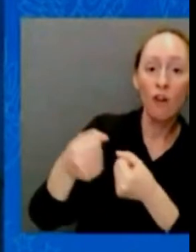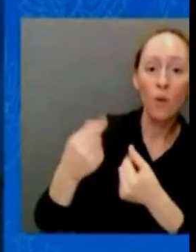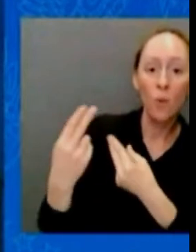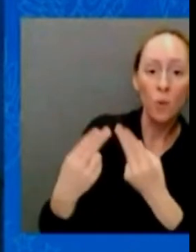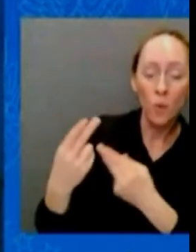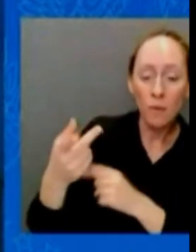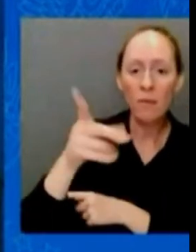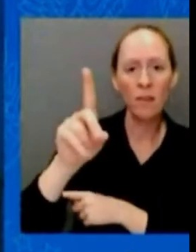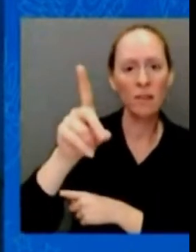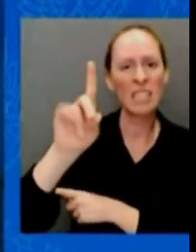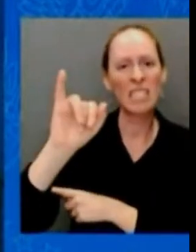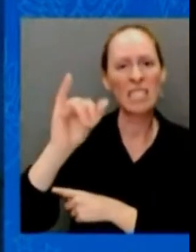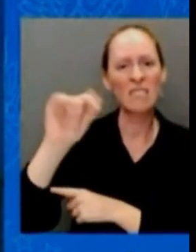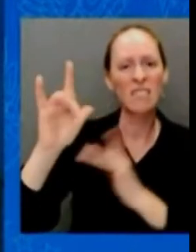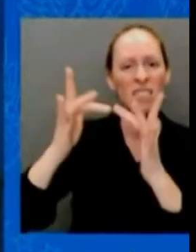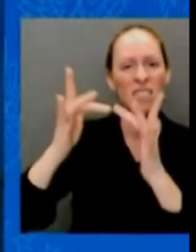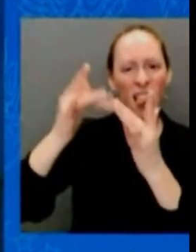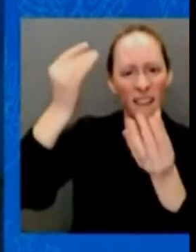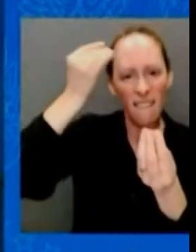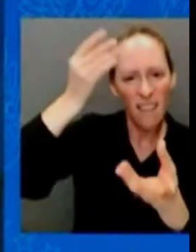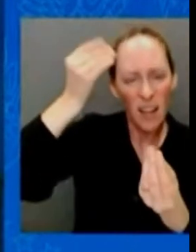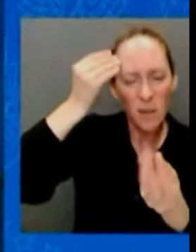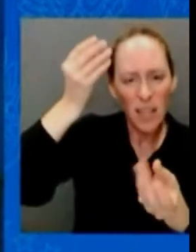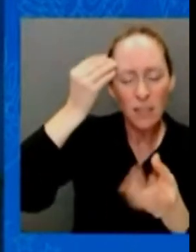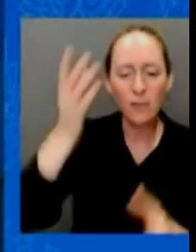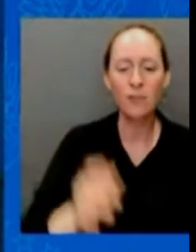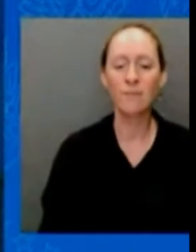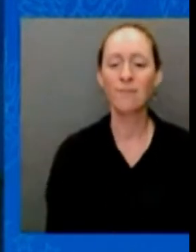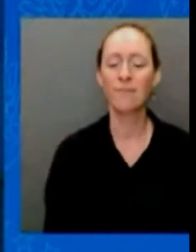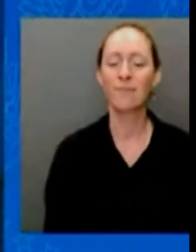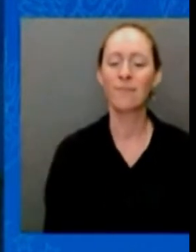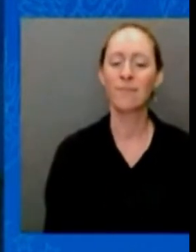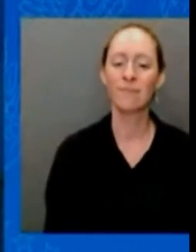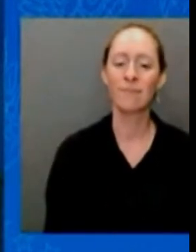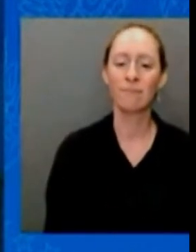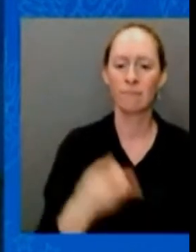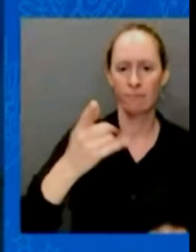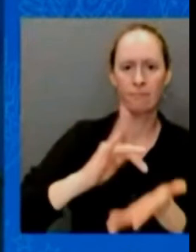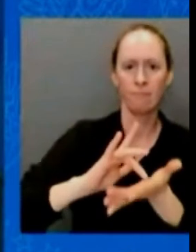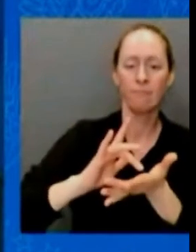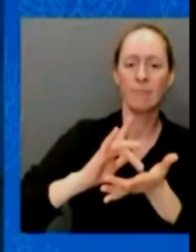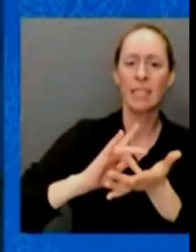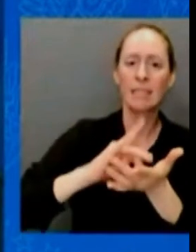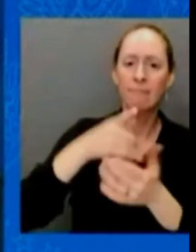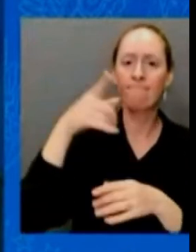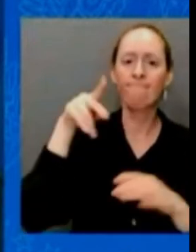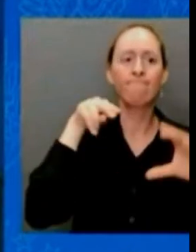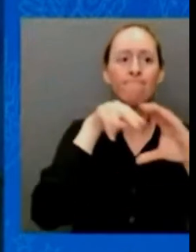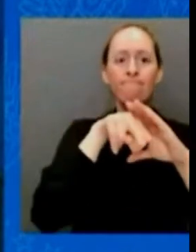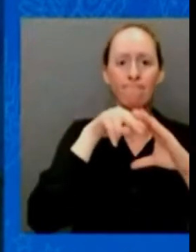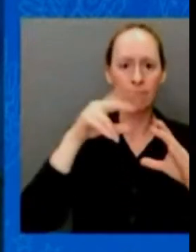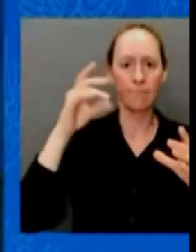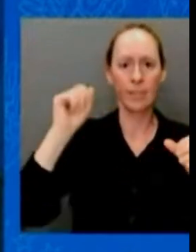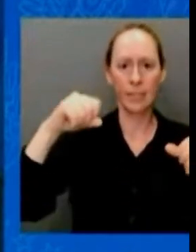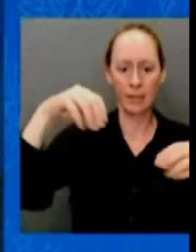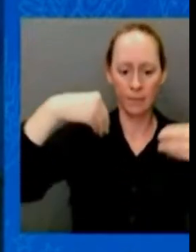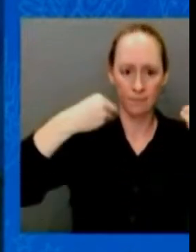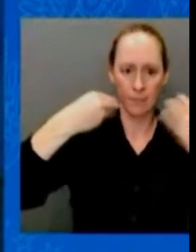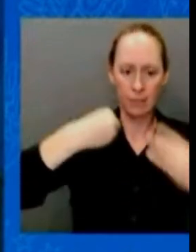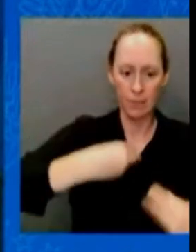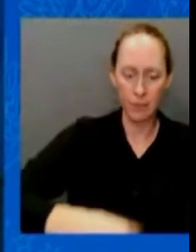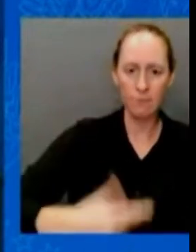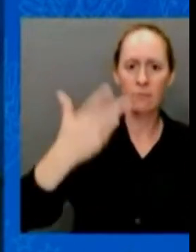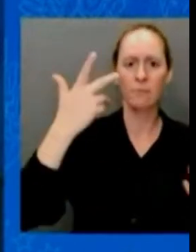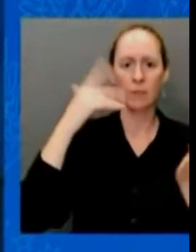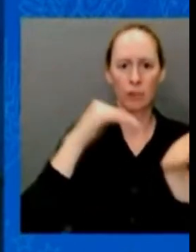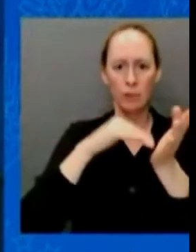imaging systems that help doctors make critical diagnoses. All of these applications and